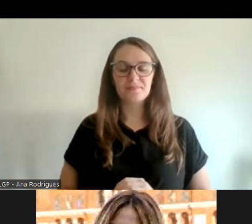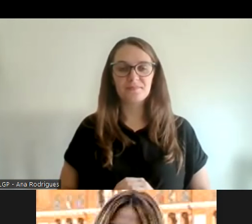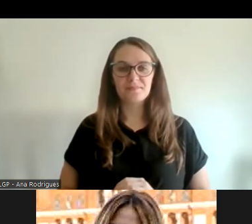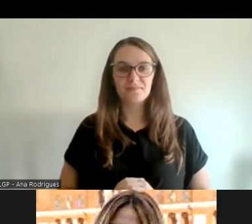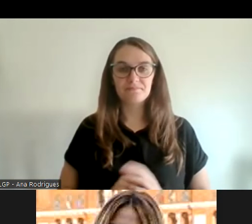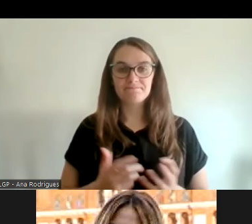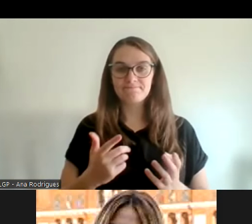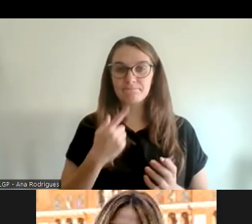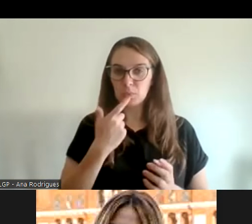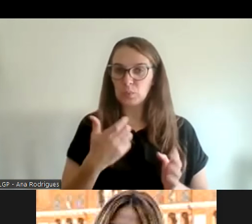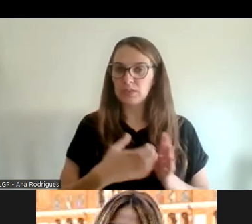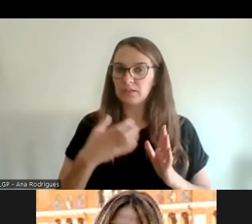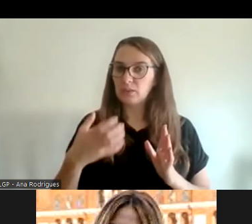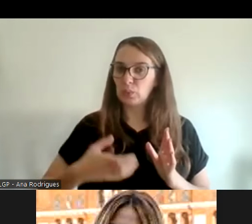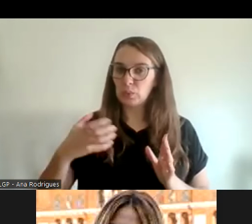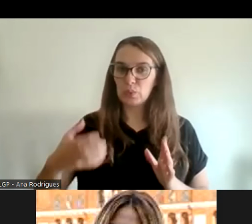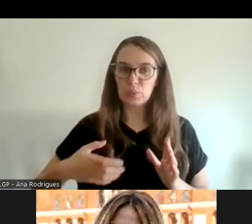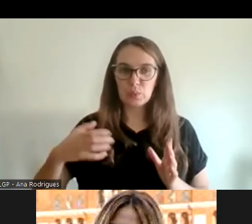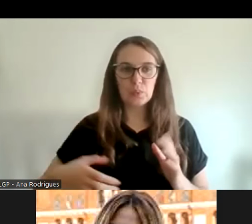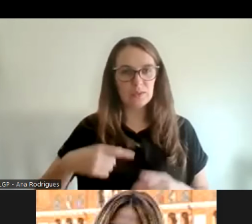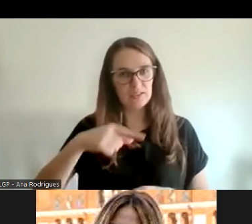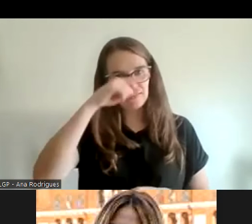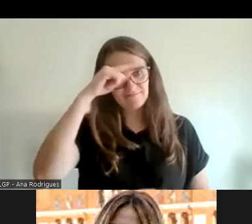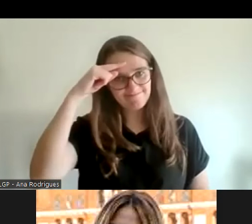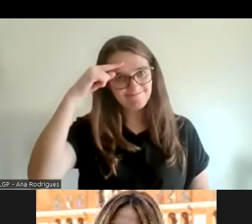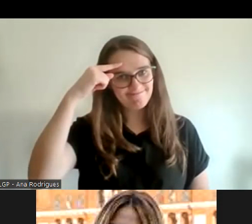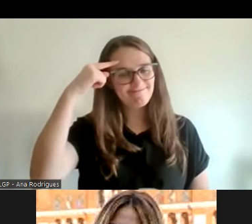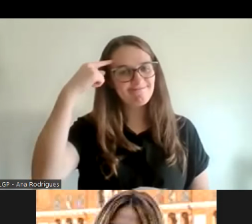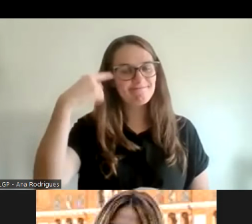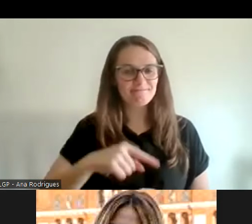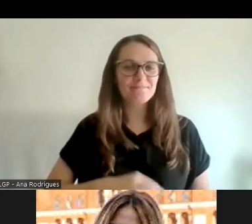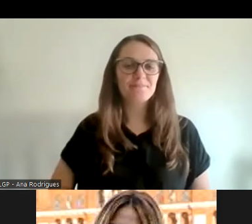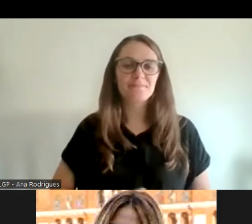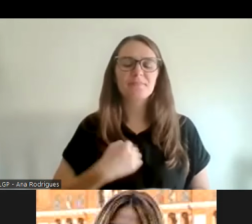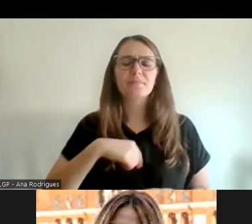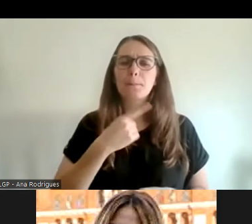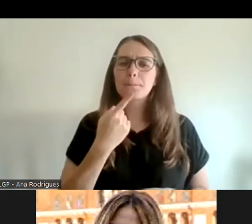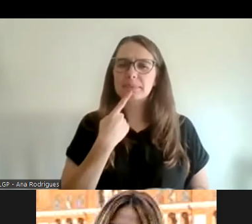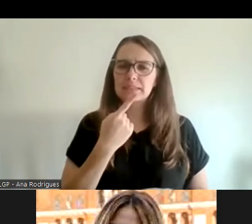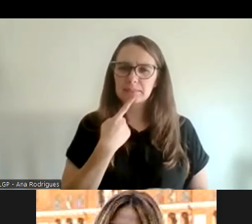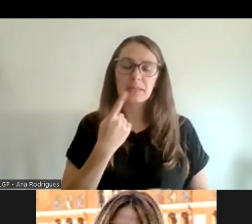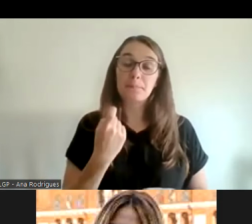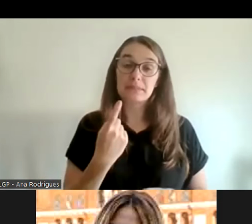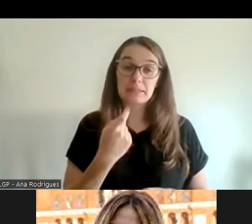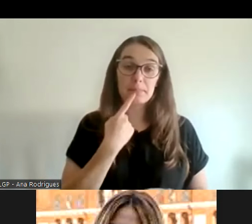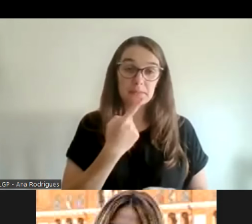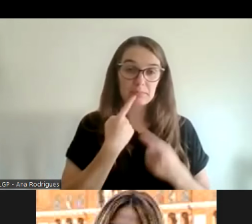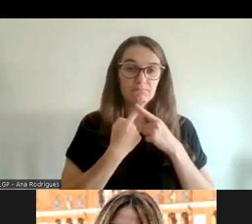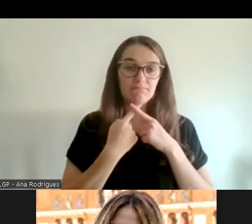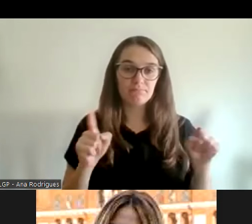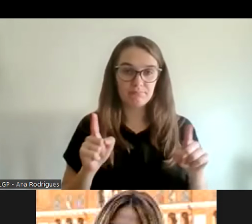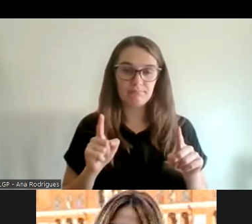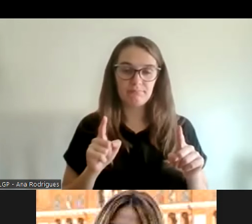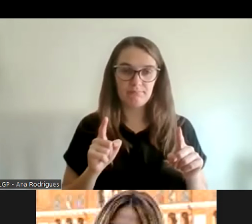it's a complex question, and it's also a difficult question, because I think we need to differentiate. So